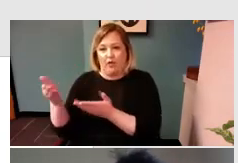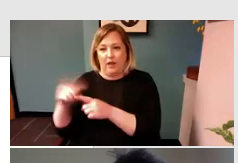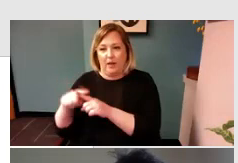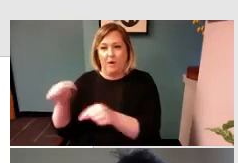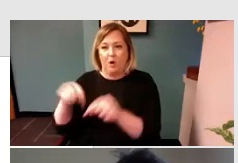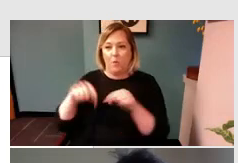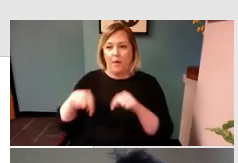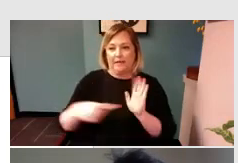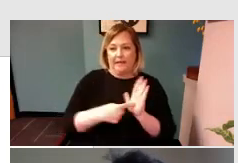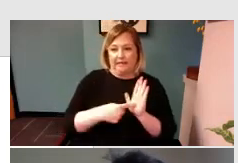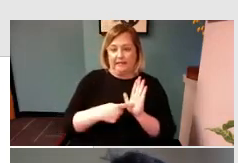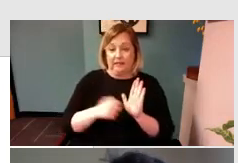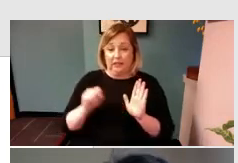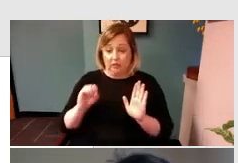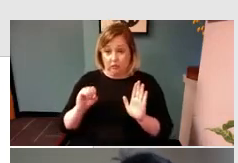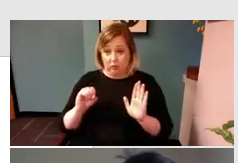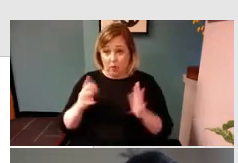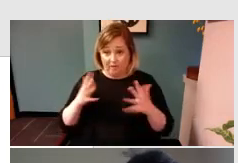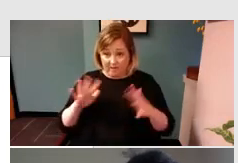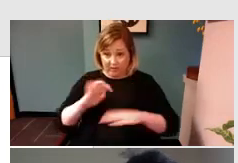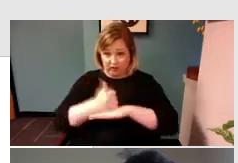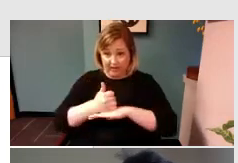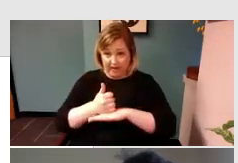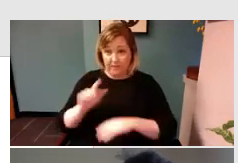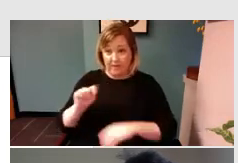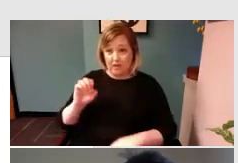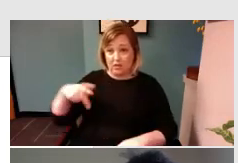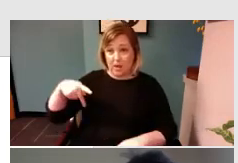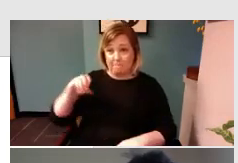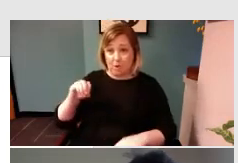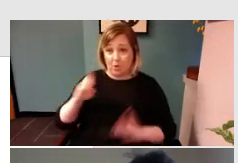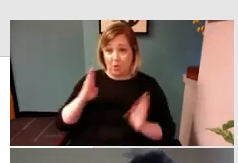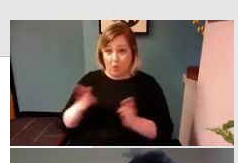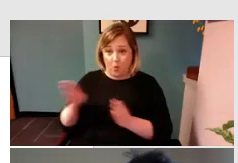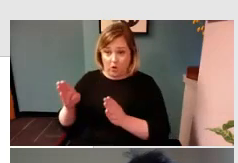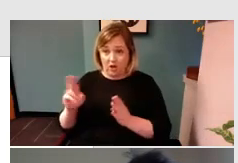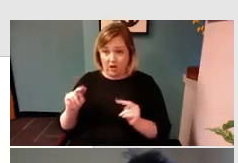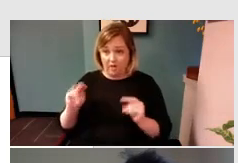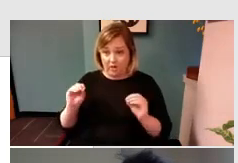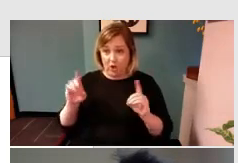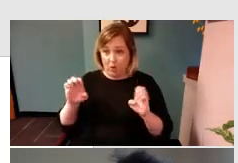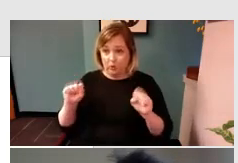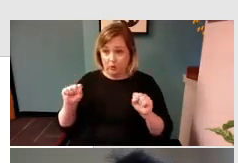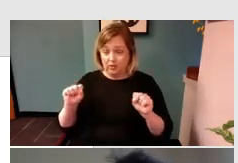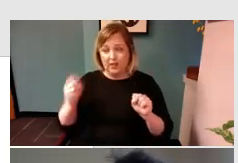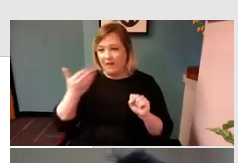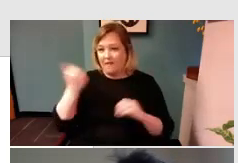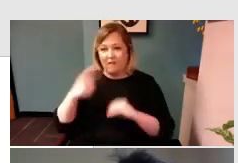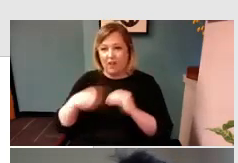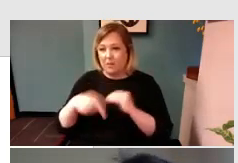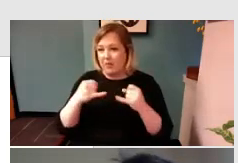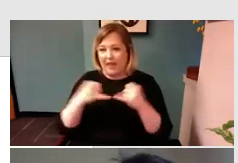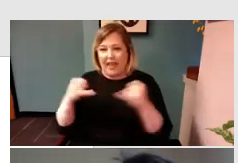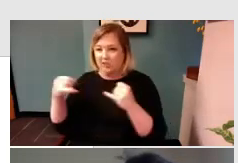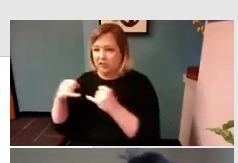topological ordering of my nodes. Forget about all the edges for now. We just have this ordering, that is EBA, AGI,